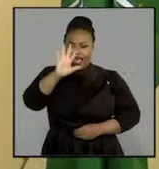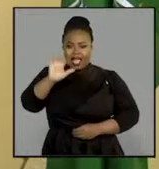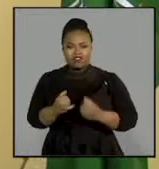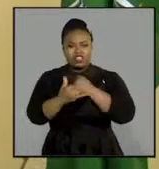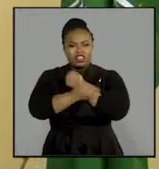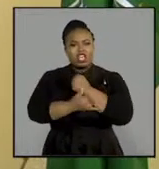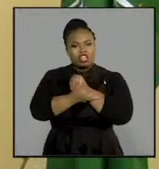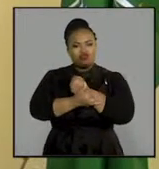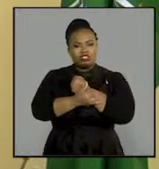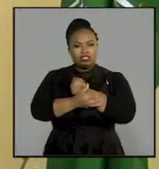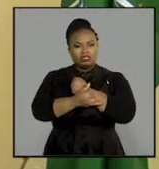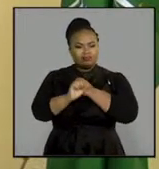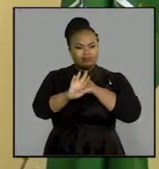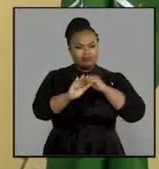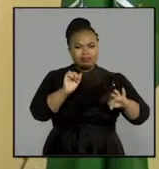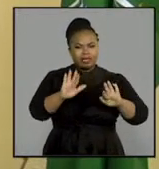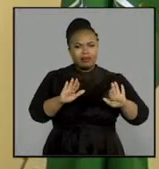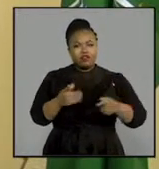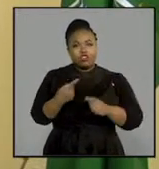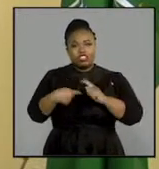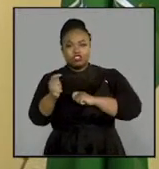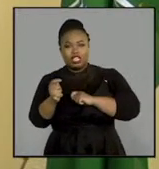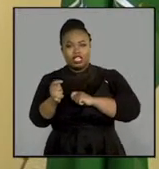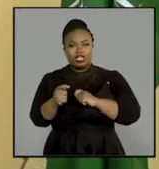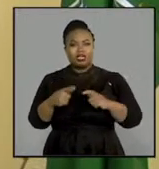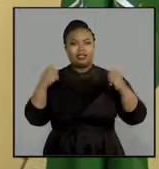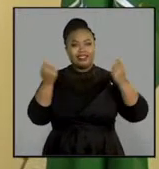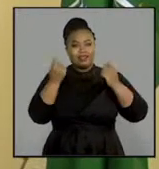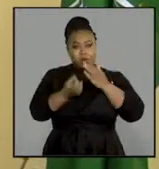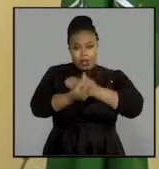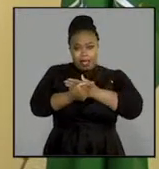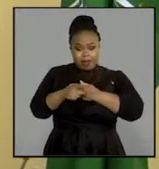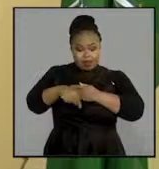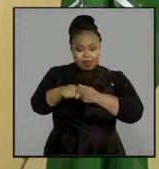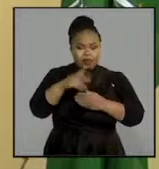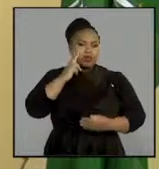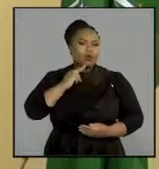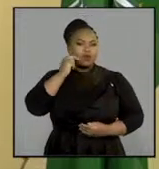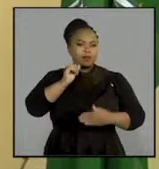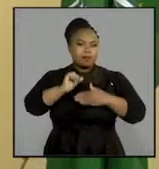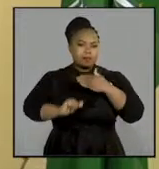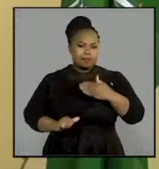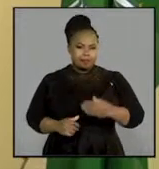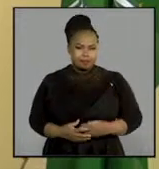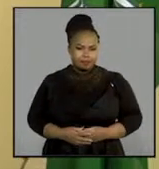the Intra-Africa Trade Fair, which we will host in November.